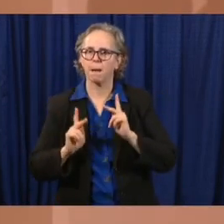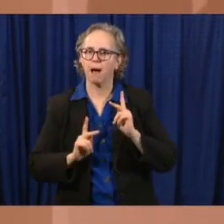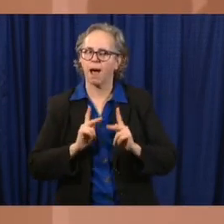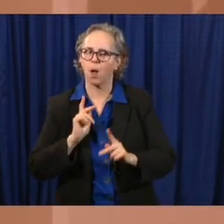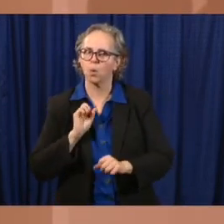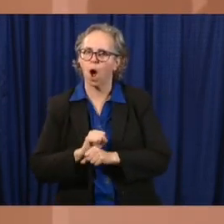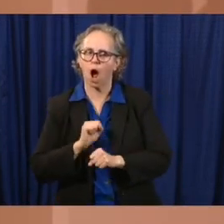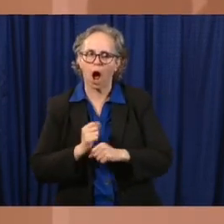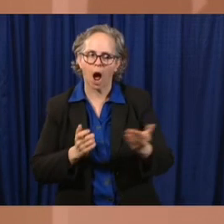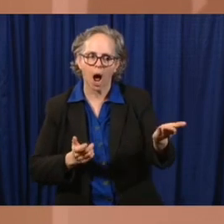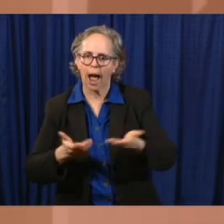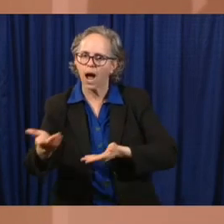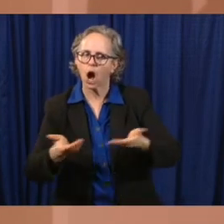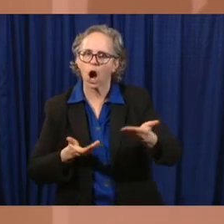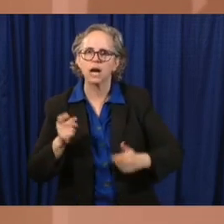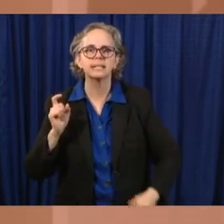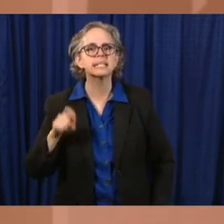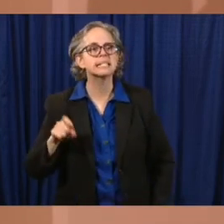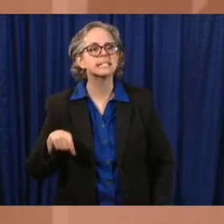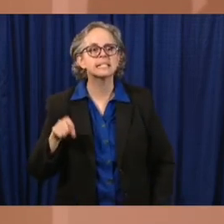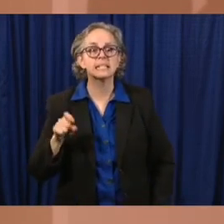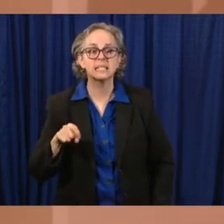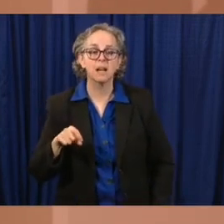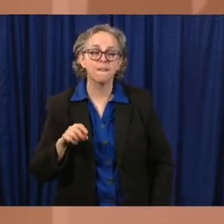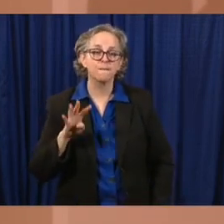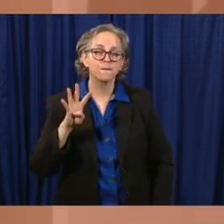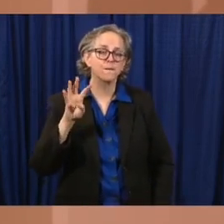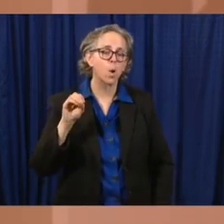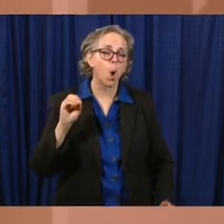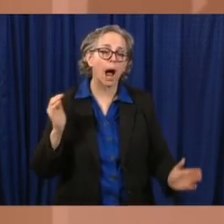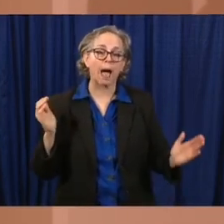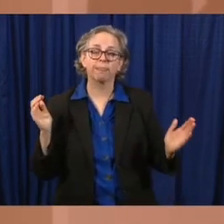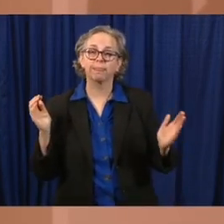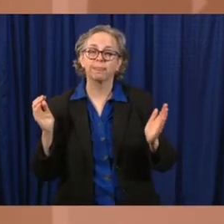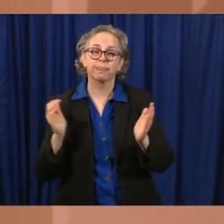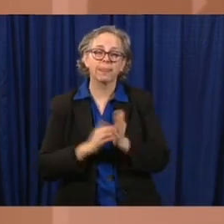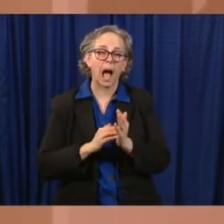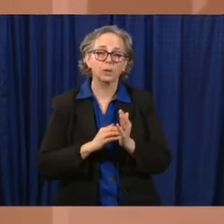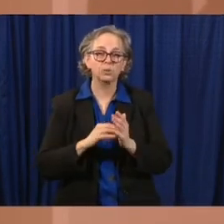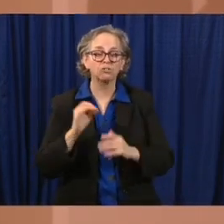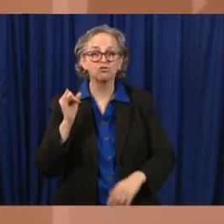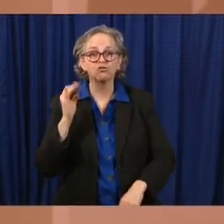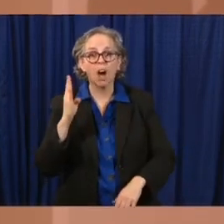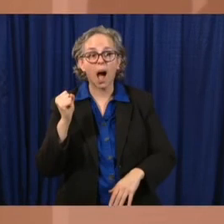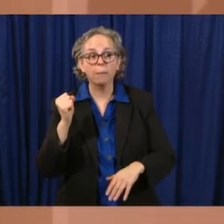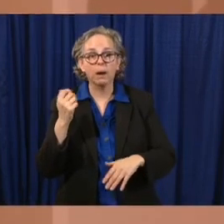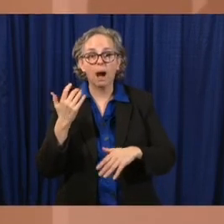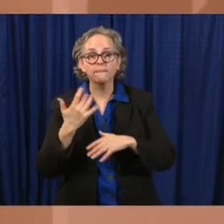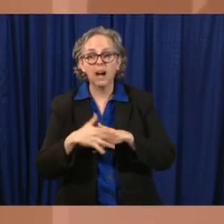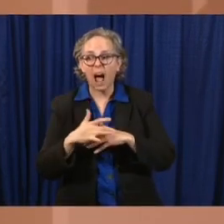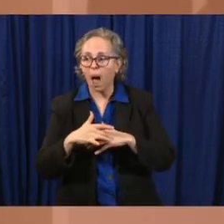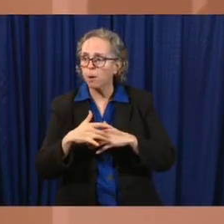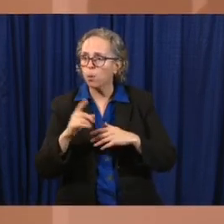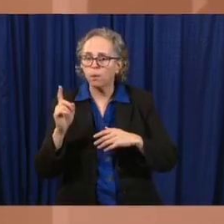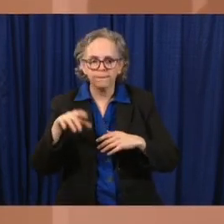quite amazing that there are over 40,000 jobs now posted on the